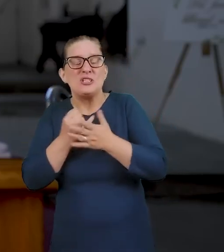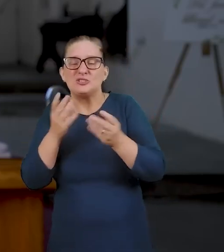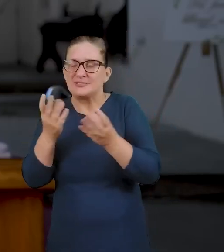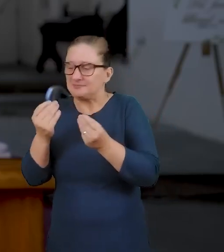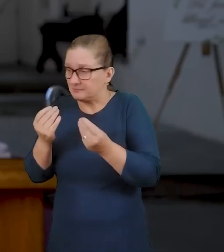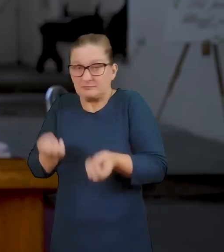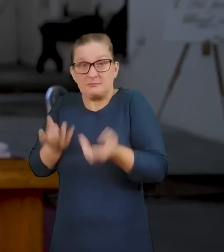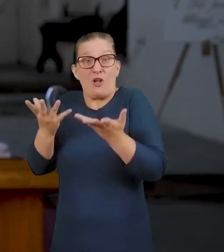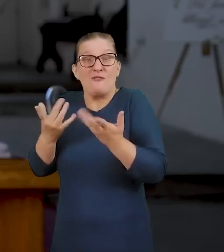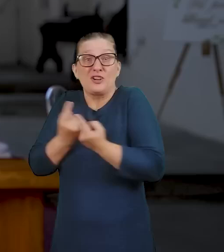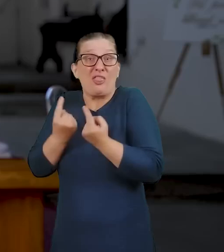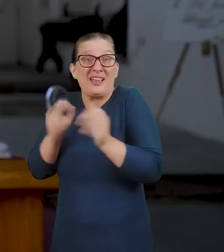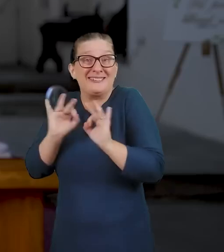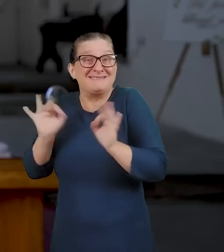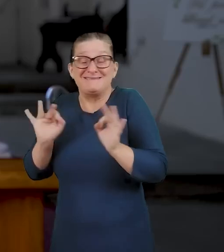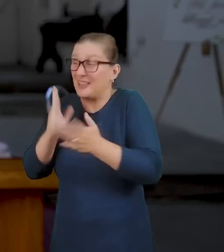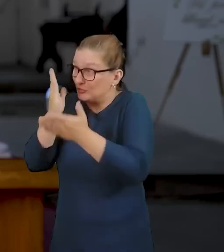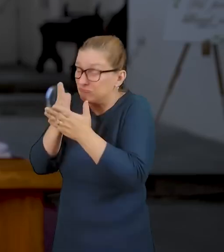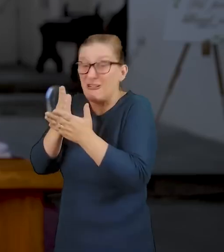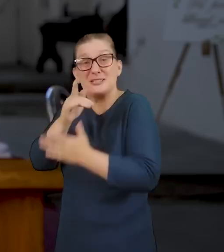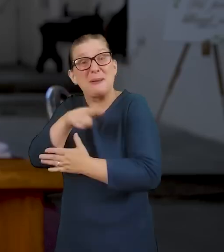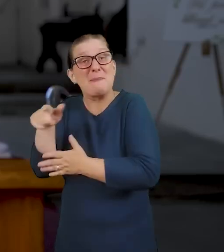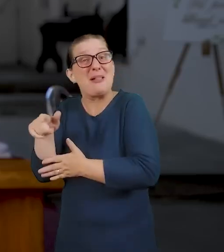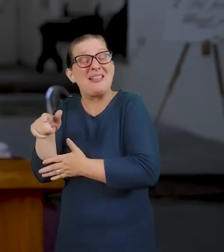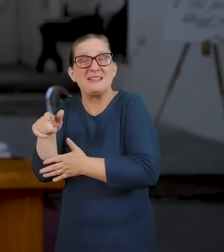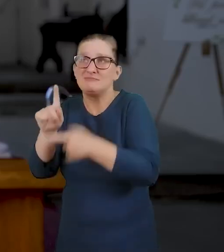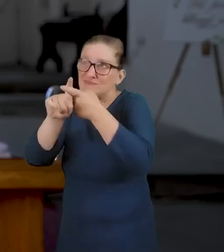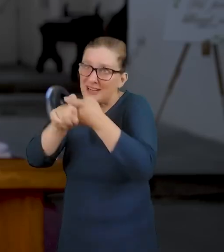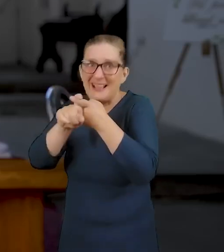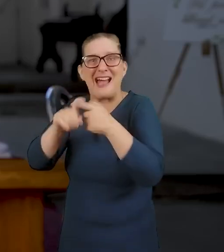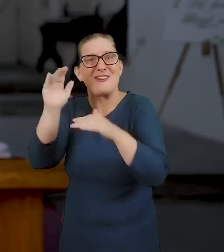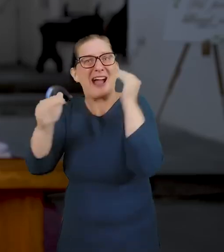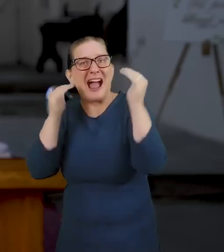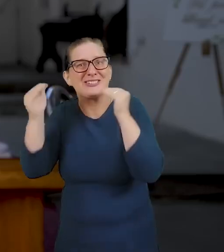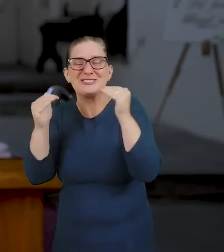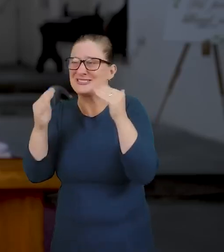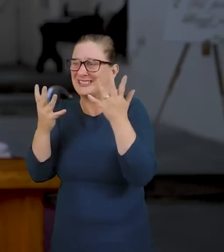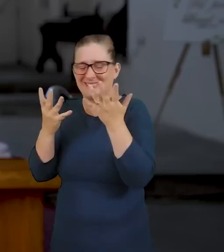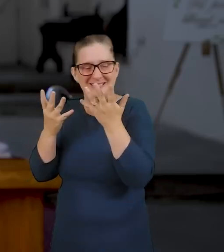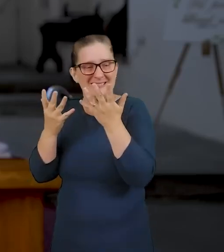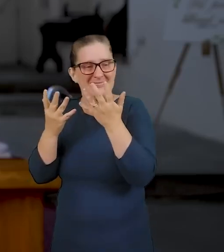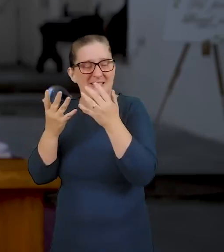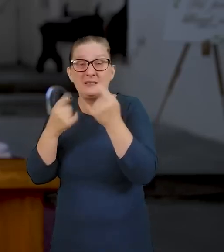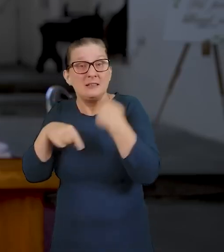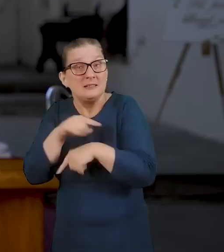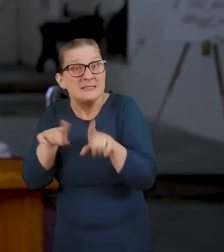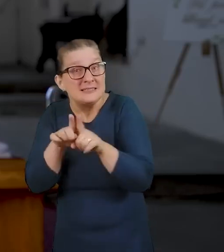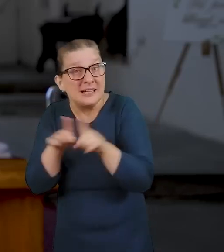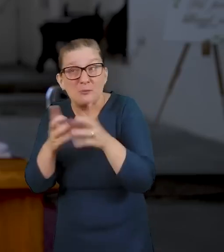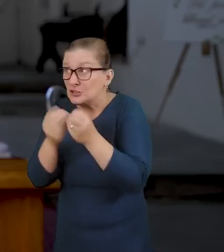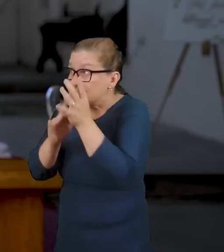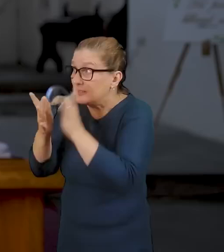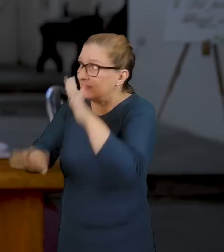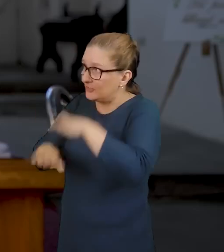sticky, but they come with nothing to offer. They come completely trusting and dependent on their